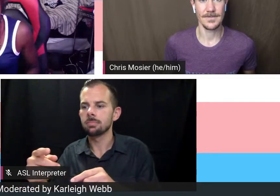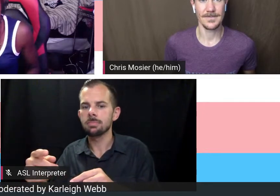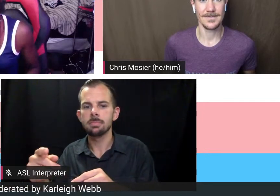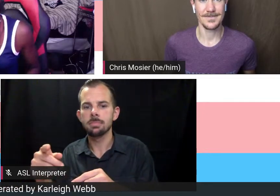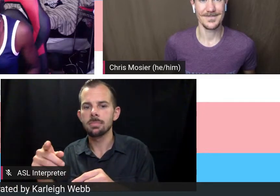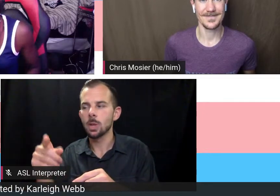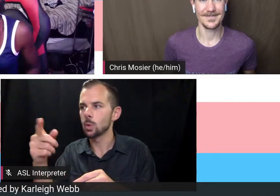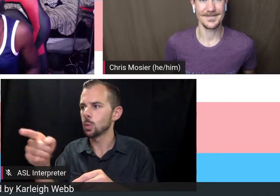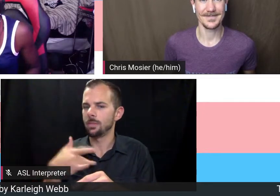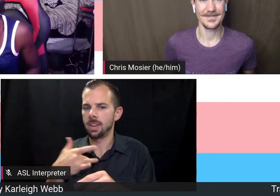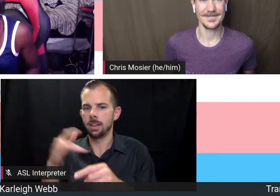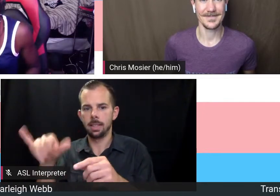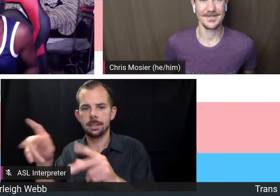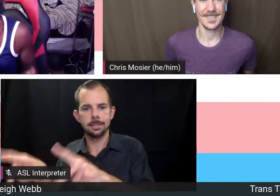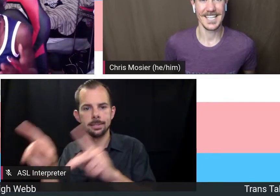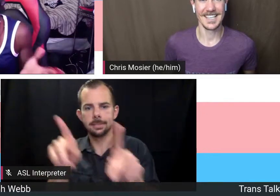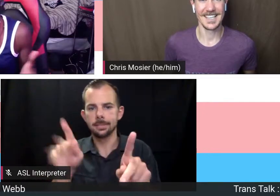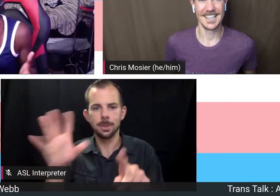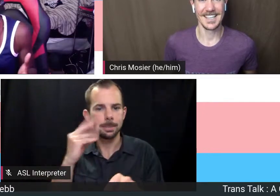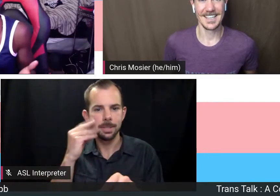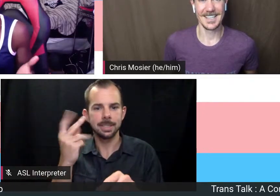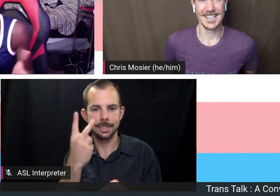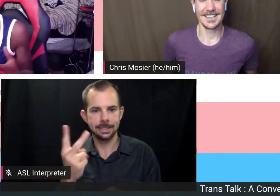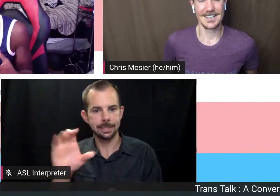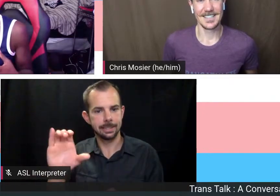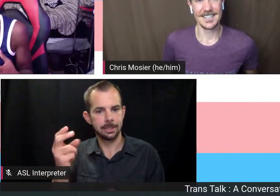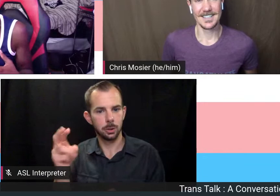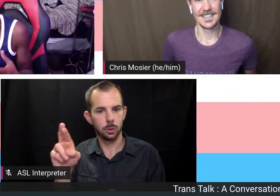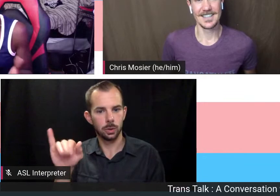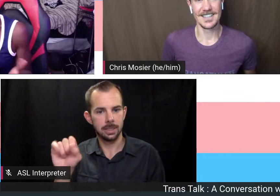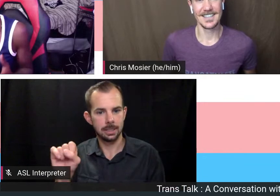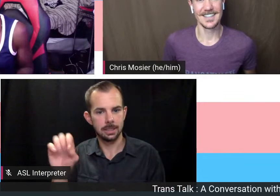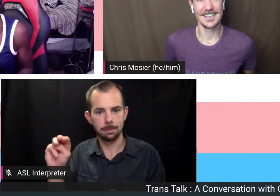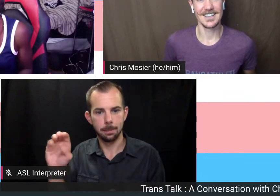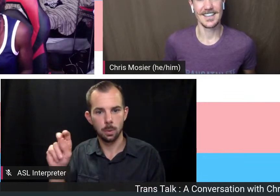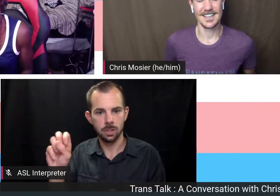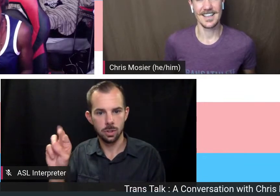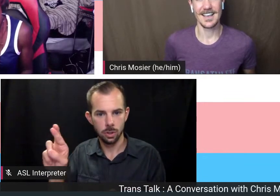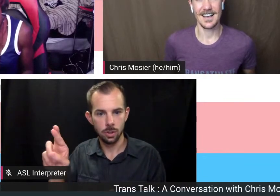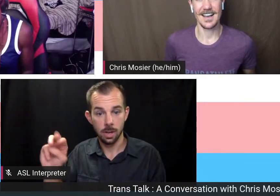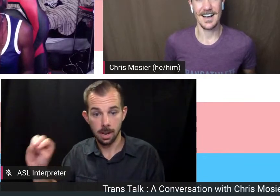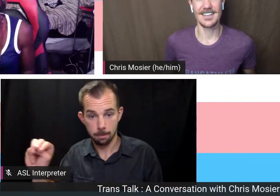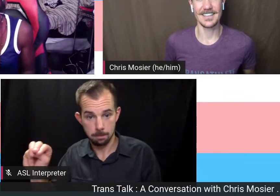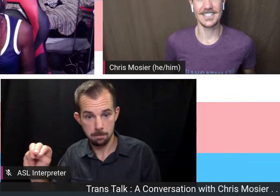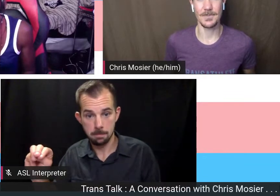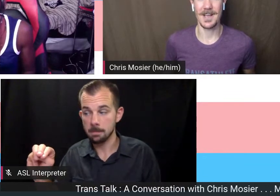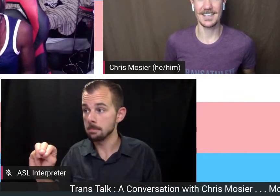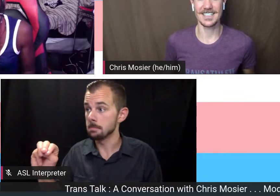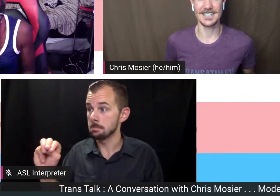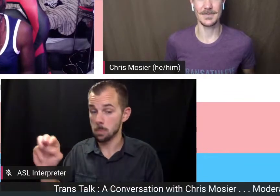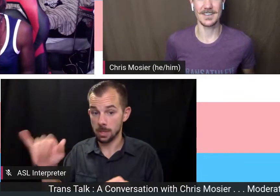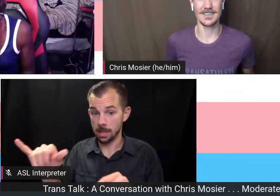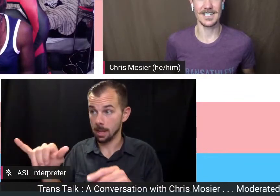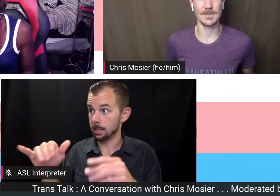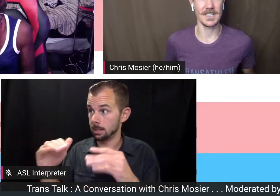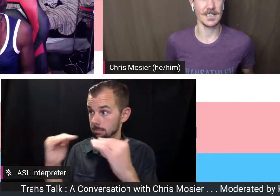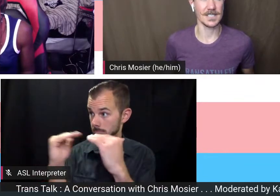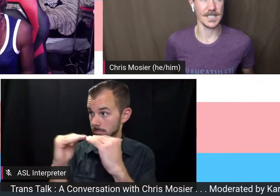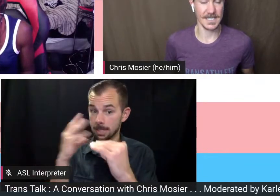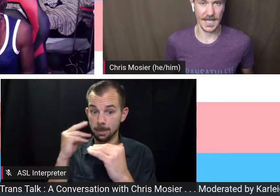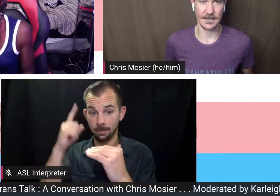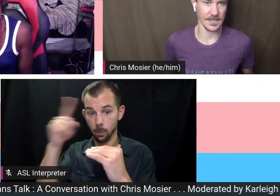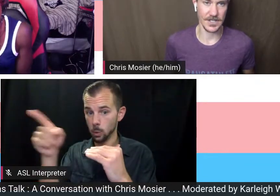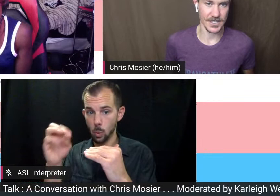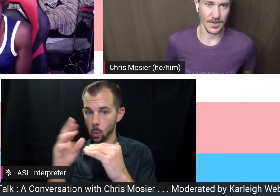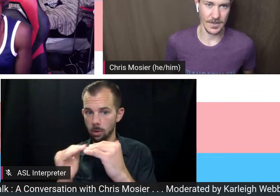group next to you in a result? Did it kind of equal that? Did it surpass that? Is it kind of the same system? I think it surpassed it, to be honest,